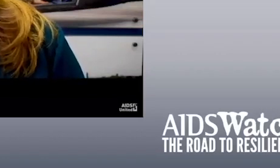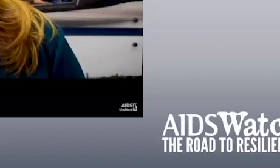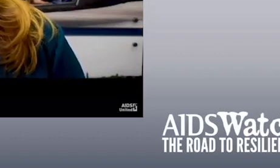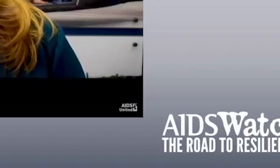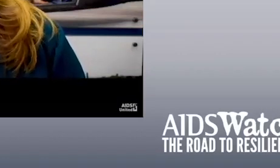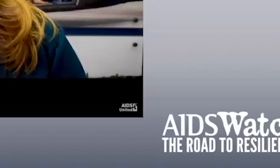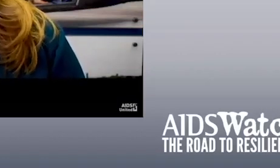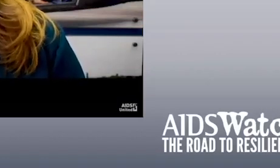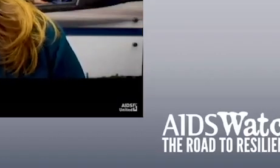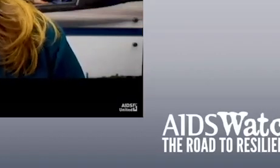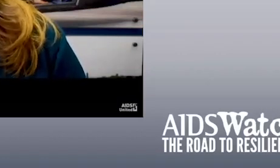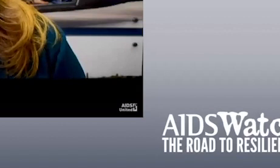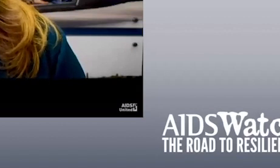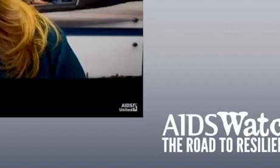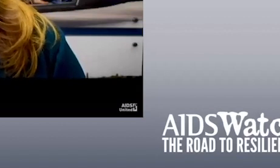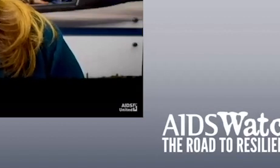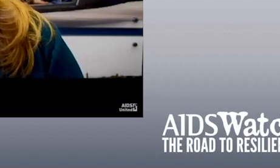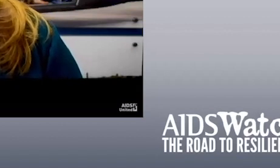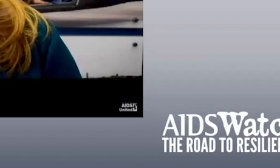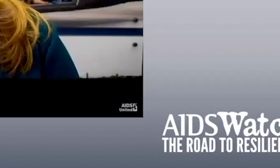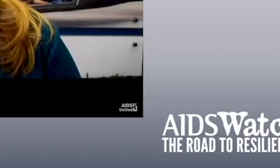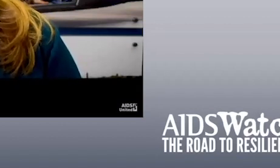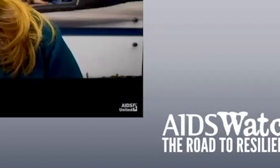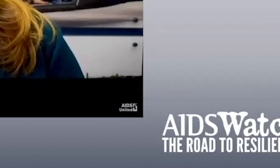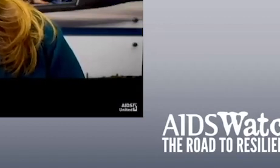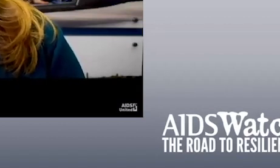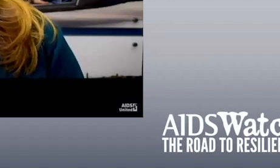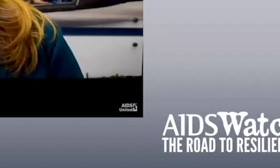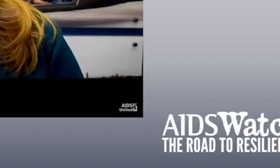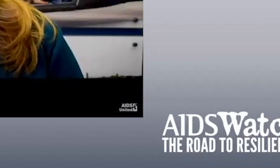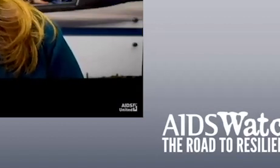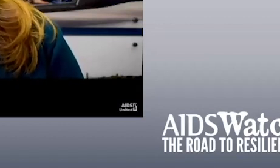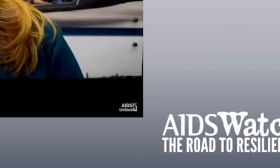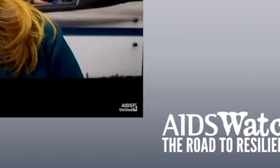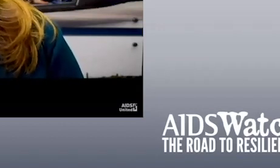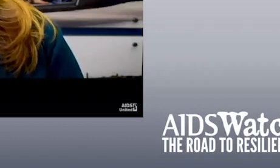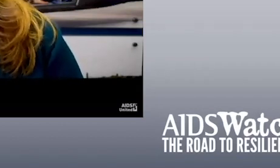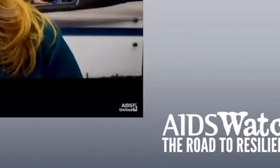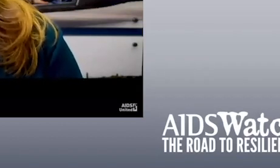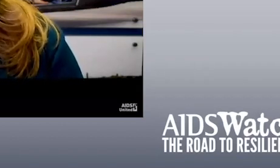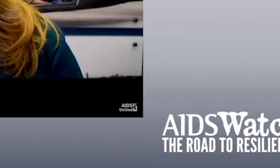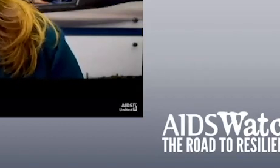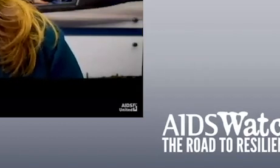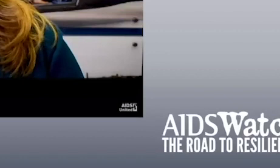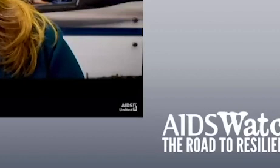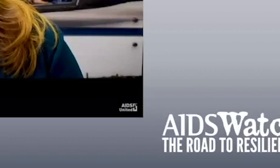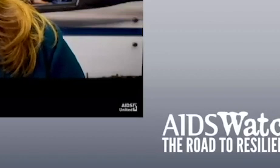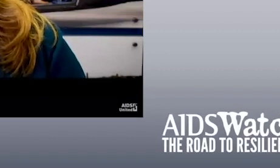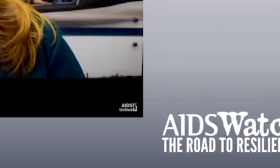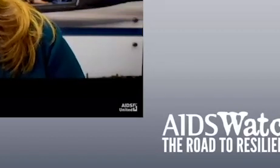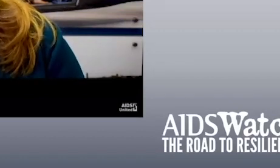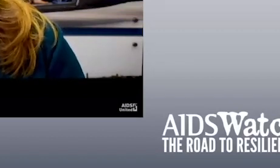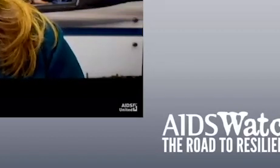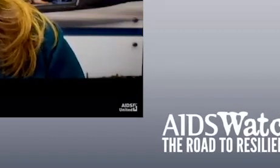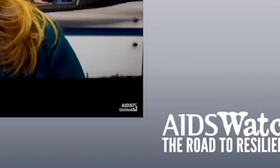at no less than $760 million requested, while at the same time, we should be securing